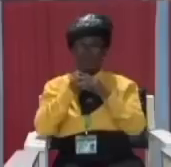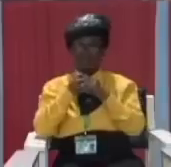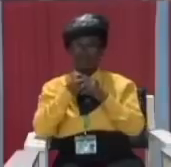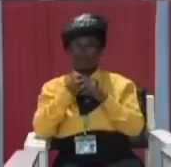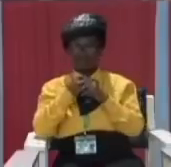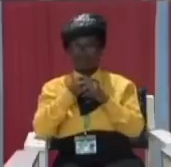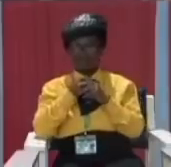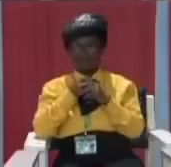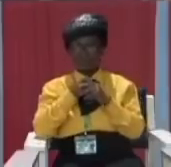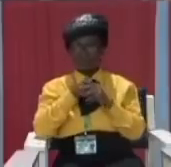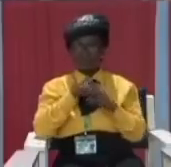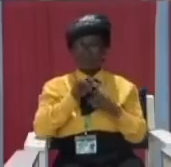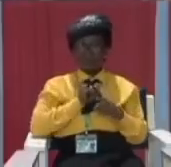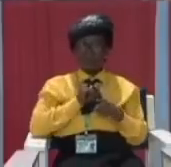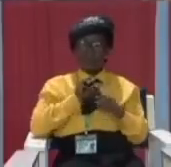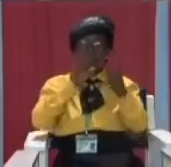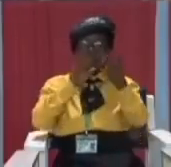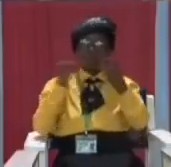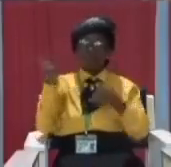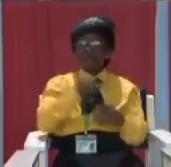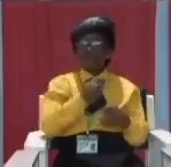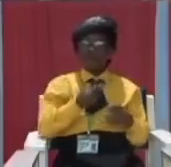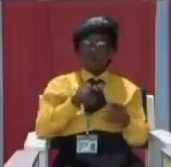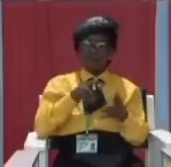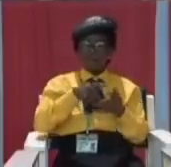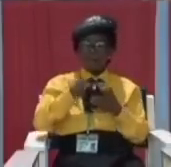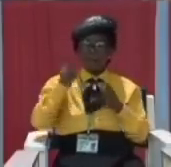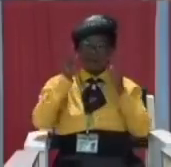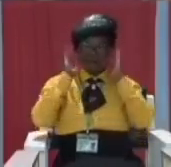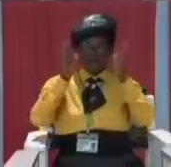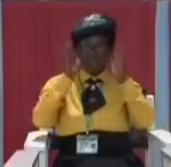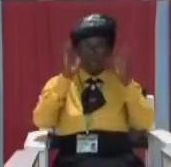I hope you are paying attention to all God is saying tonight.